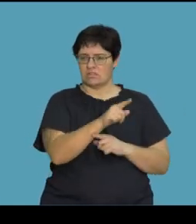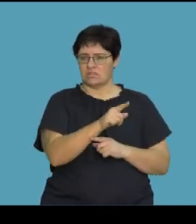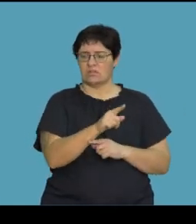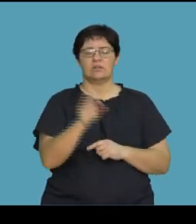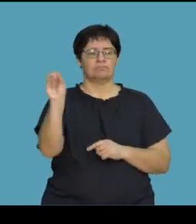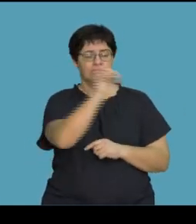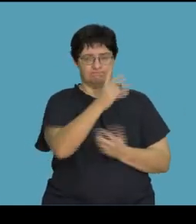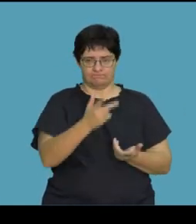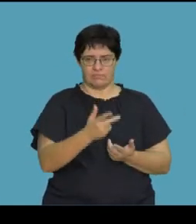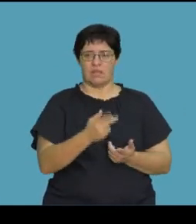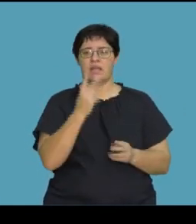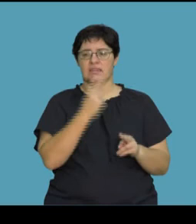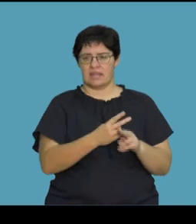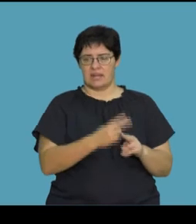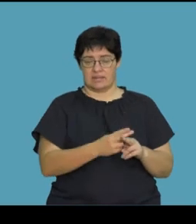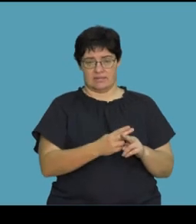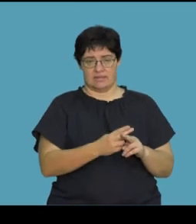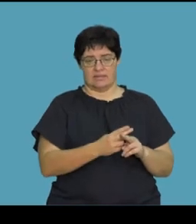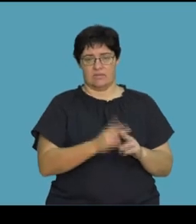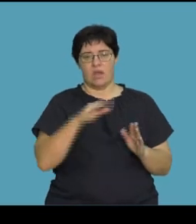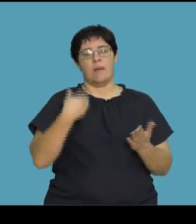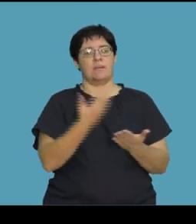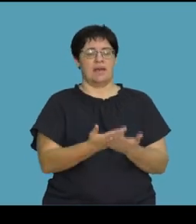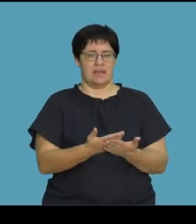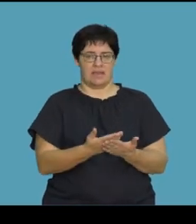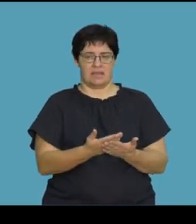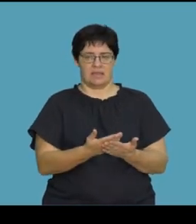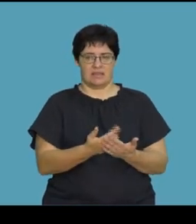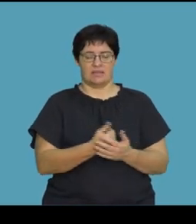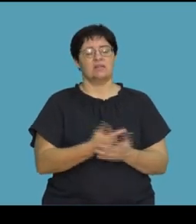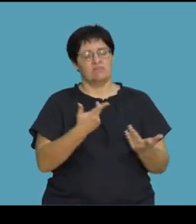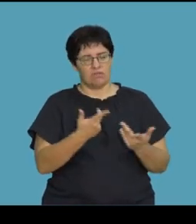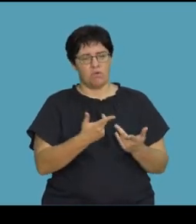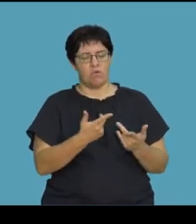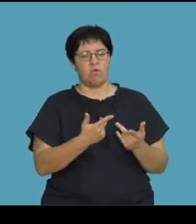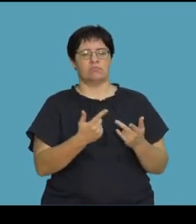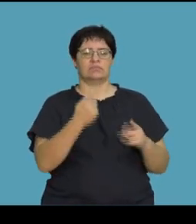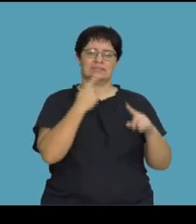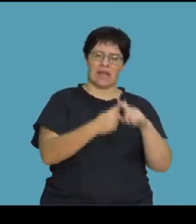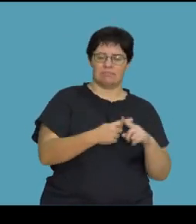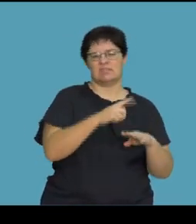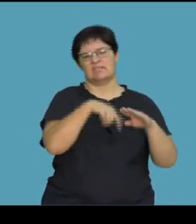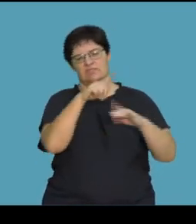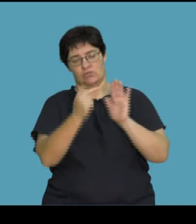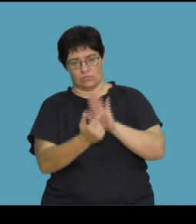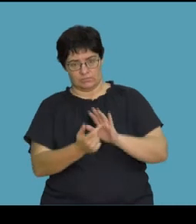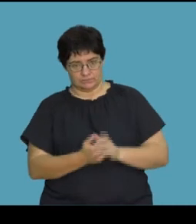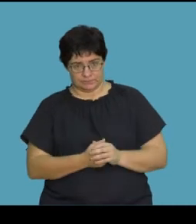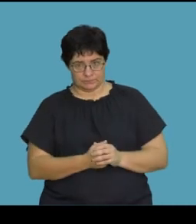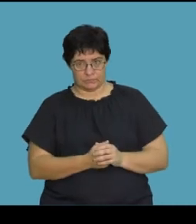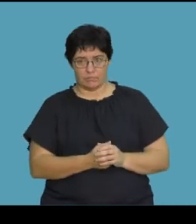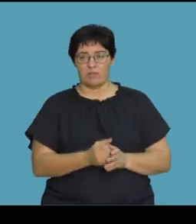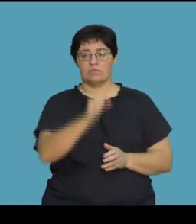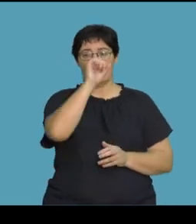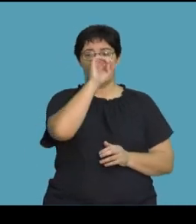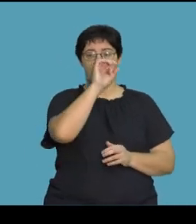distribute the exponents and then apply the multiplication and division laws. So this becomes 3